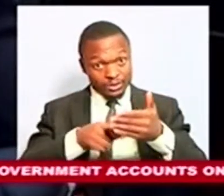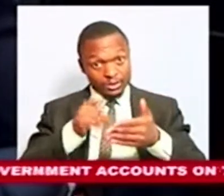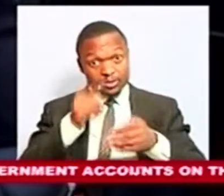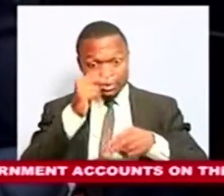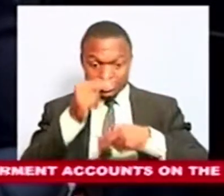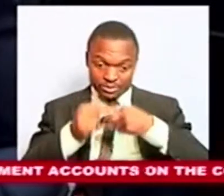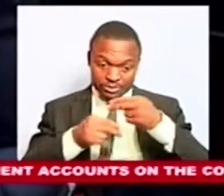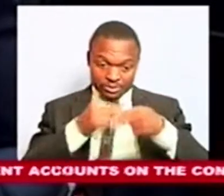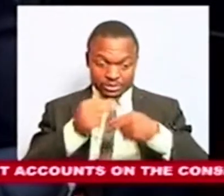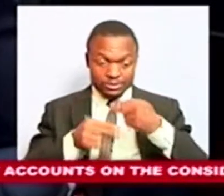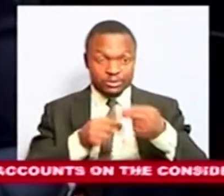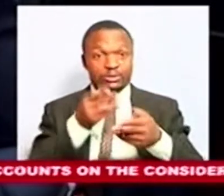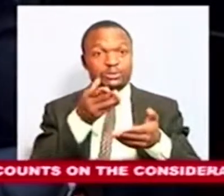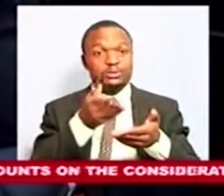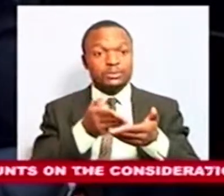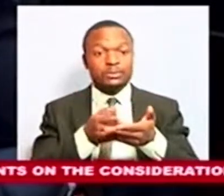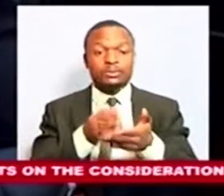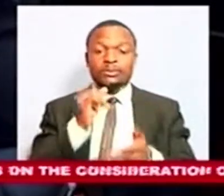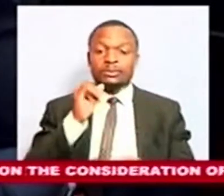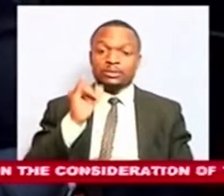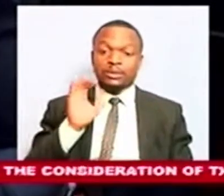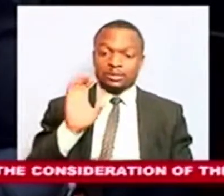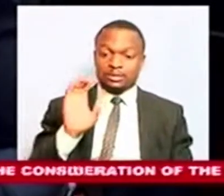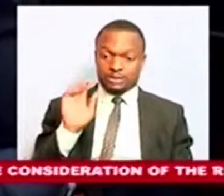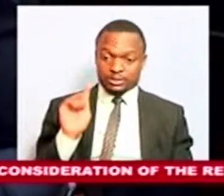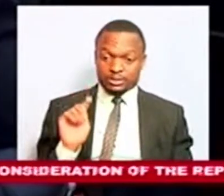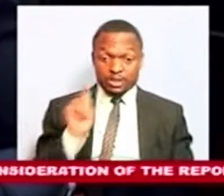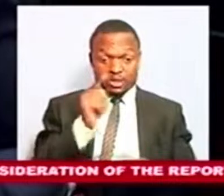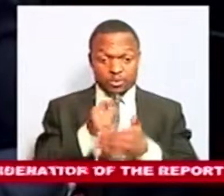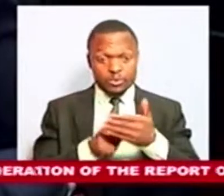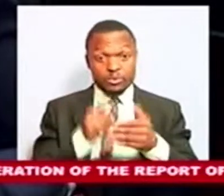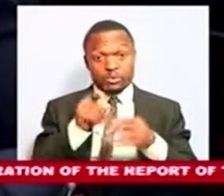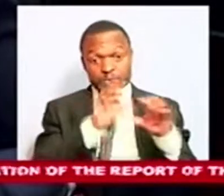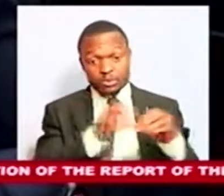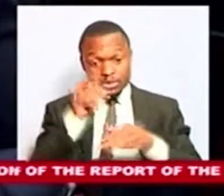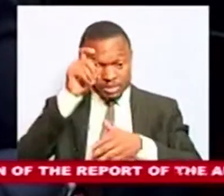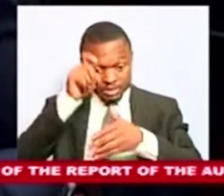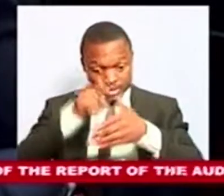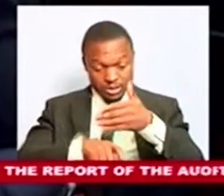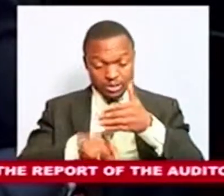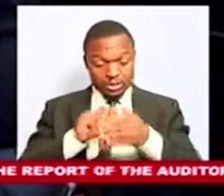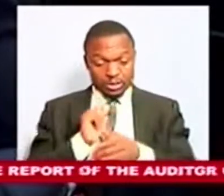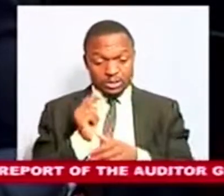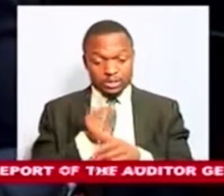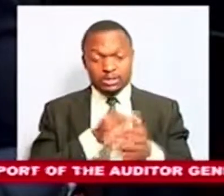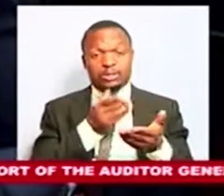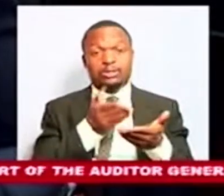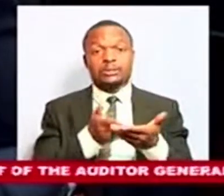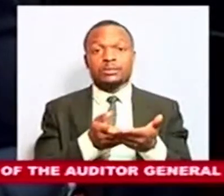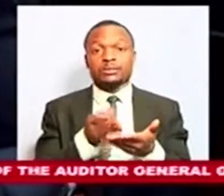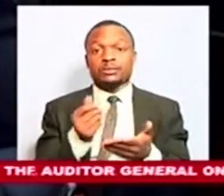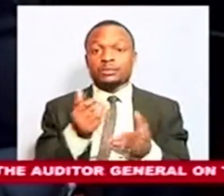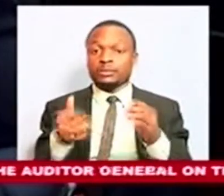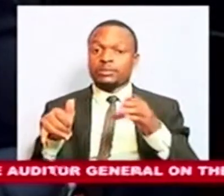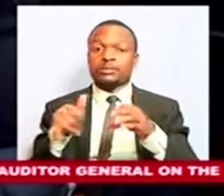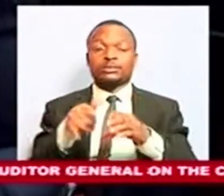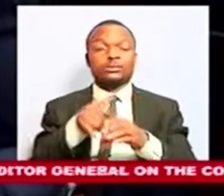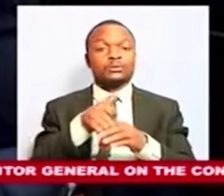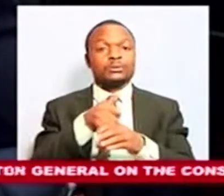mean by this ICT? What is it that you did which costed us all this money, including